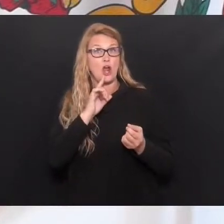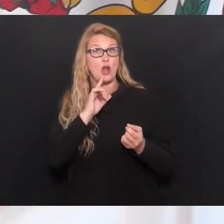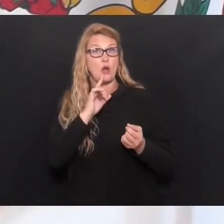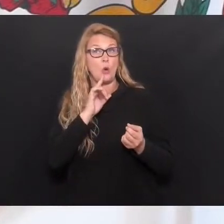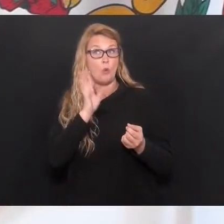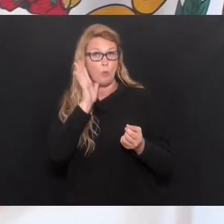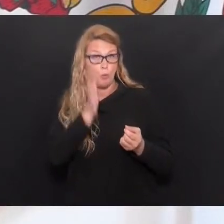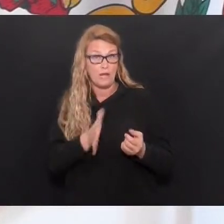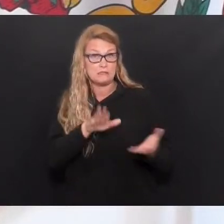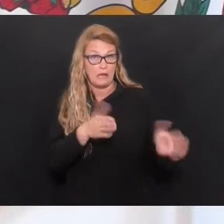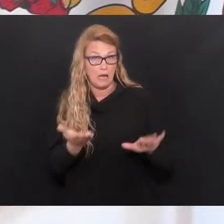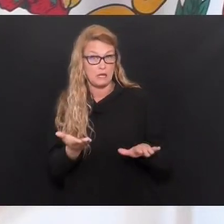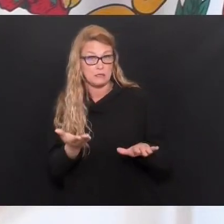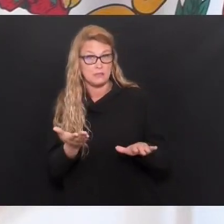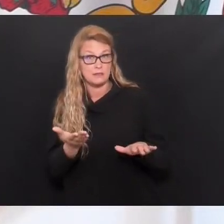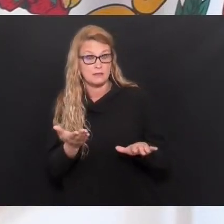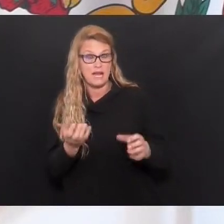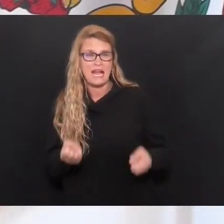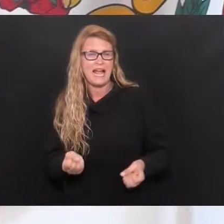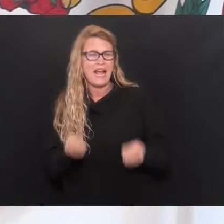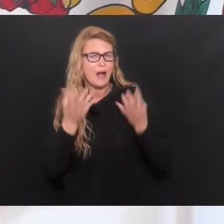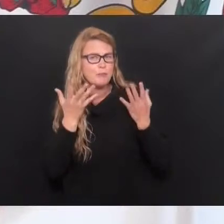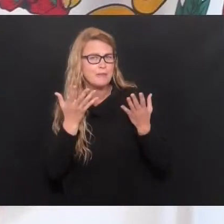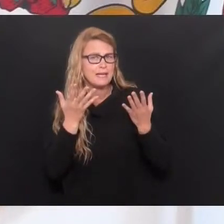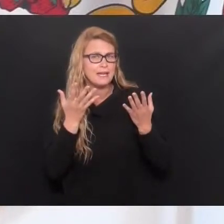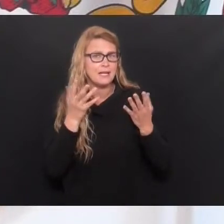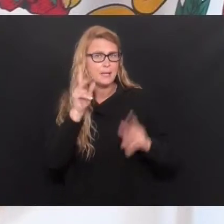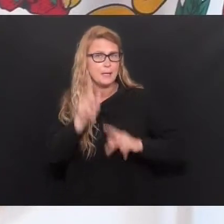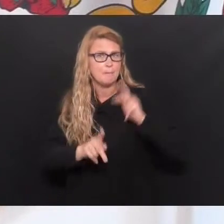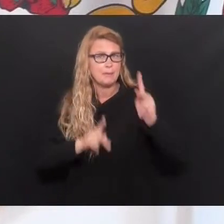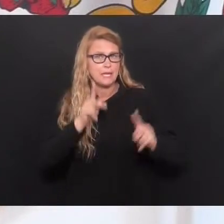die? How many